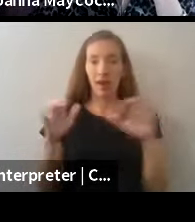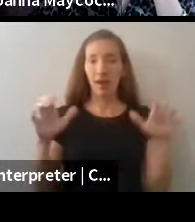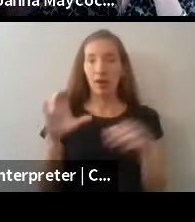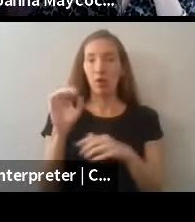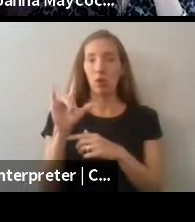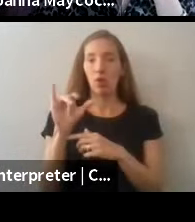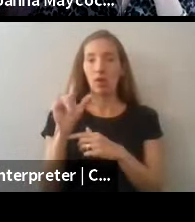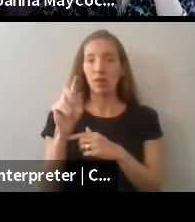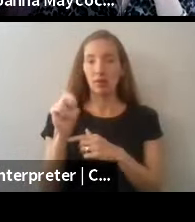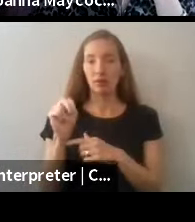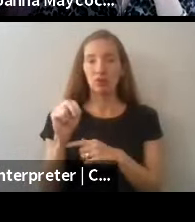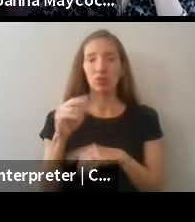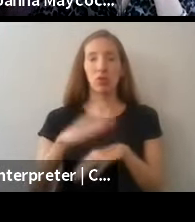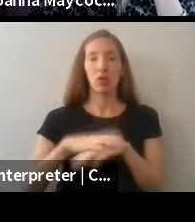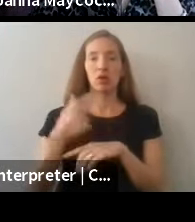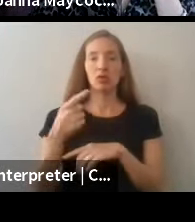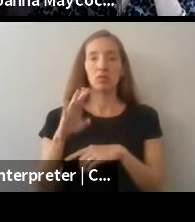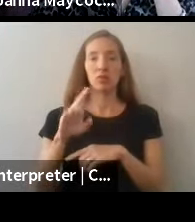And the